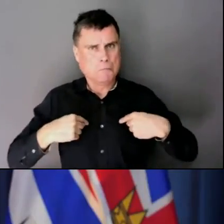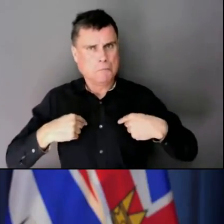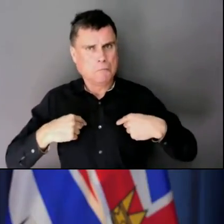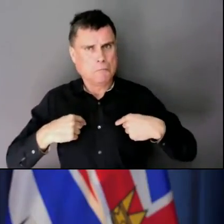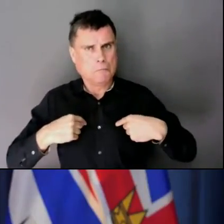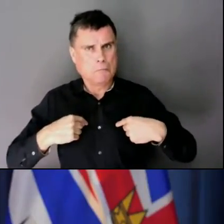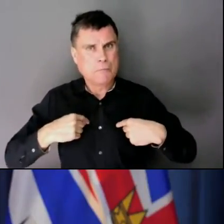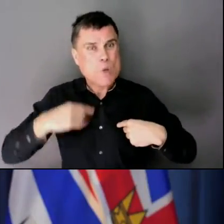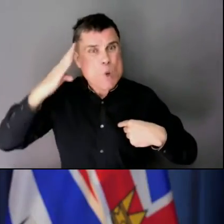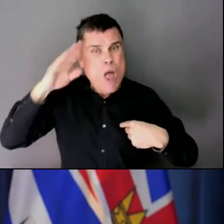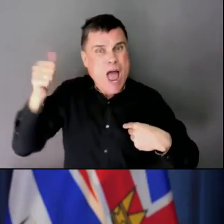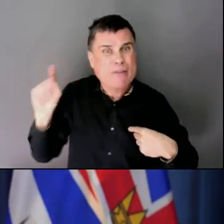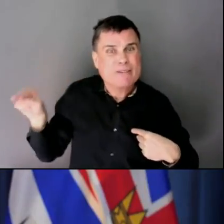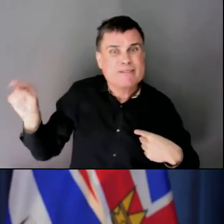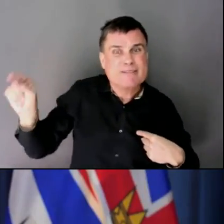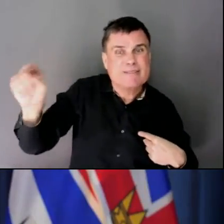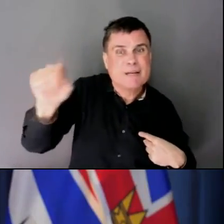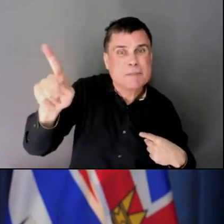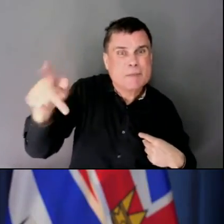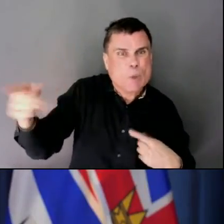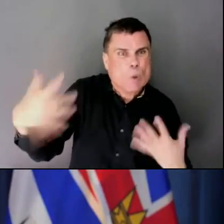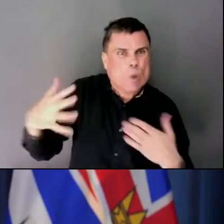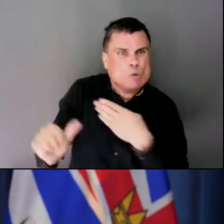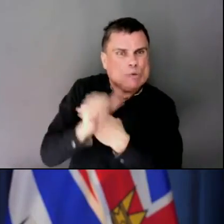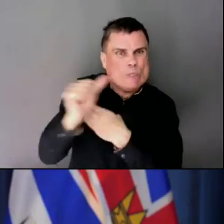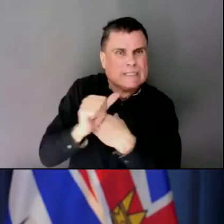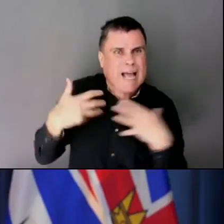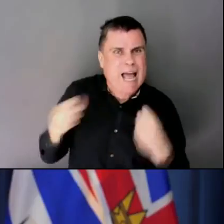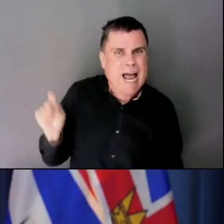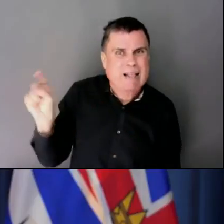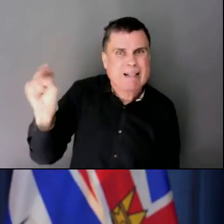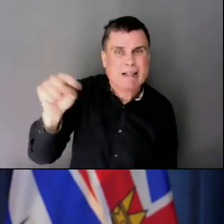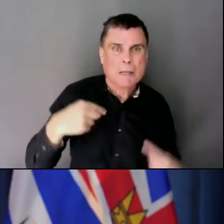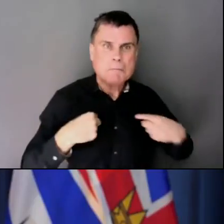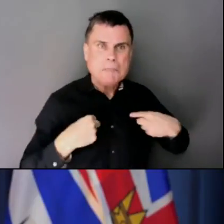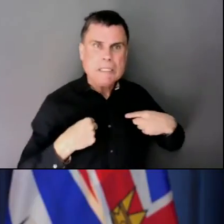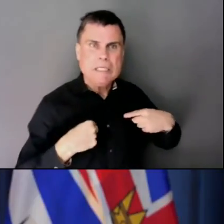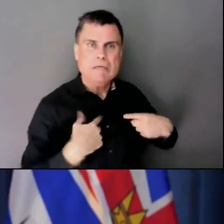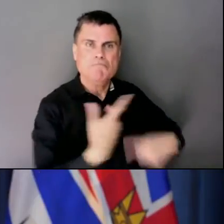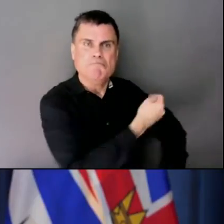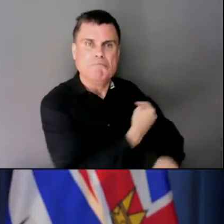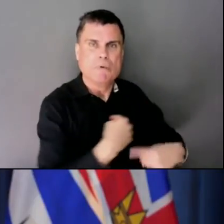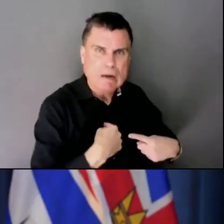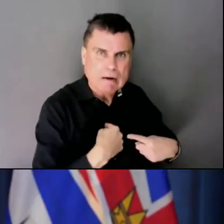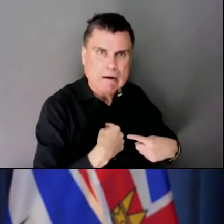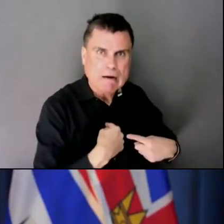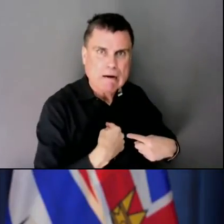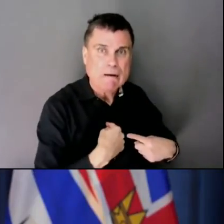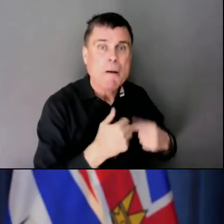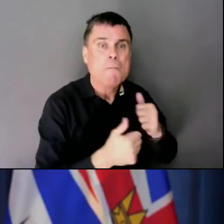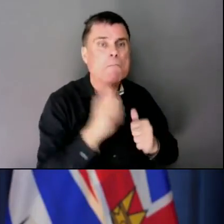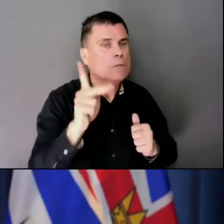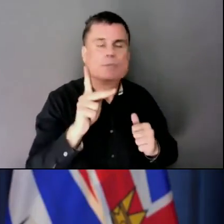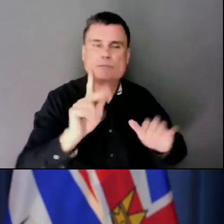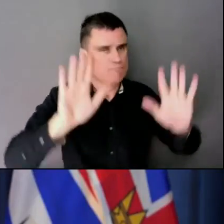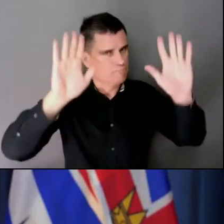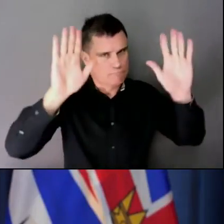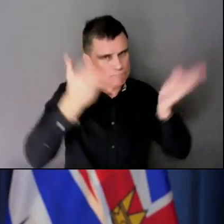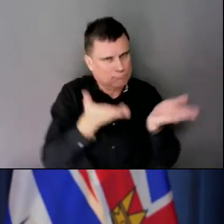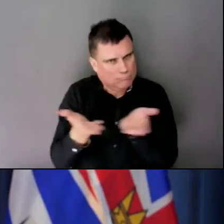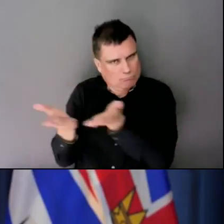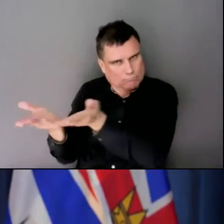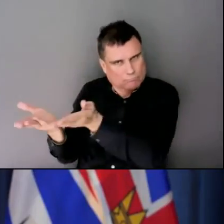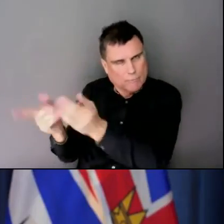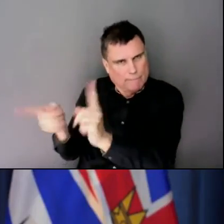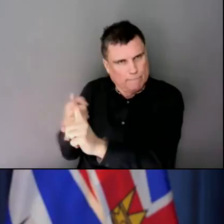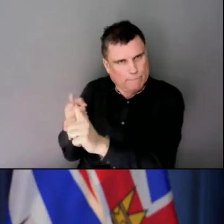vast majority of British Columbians would defer their vaccination to protect someone more vulnerable. That's who we are as a society. That's who we